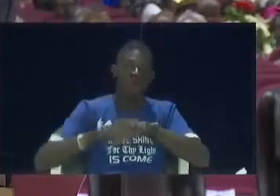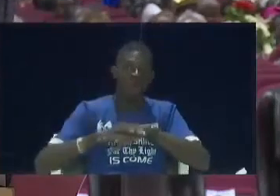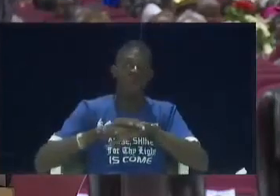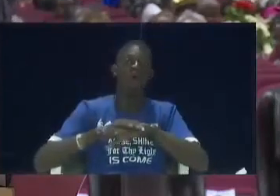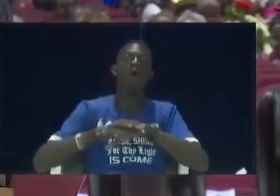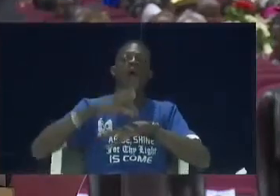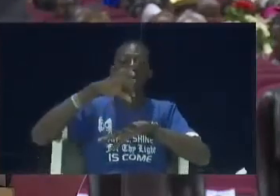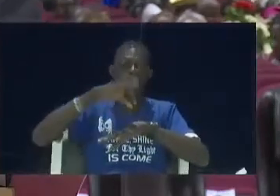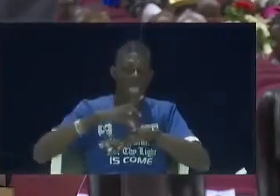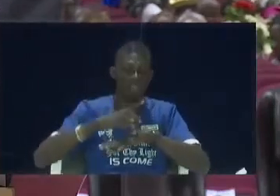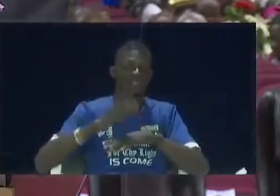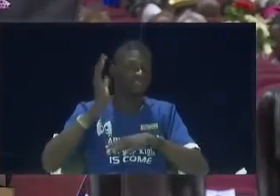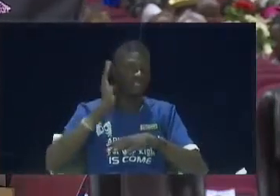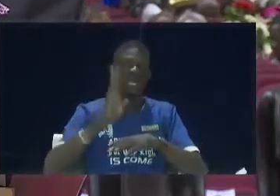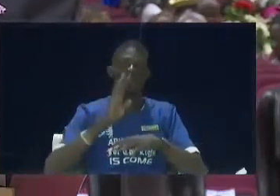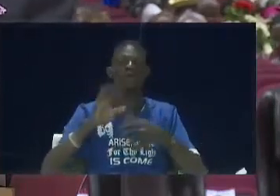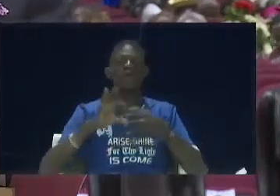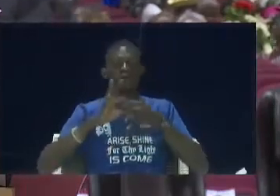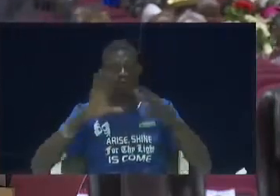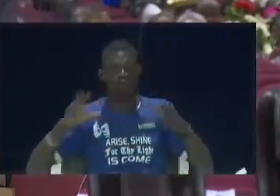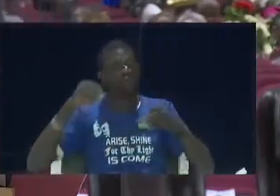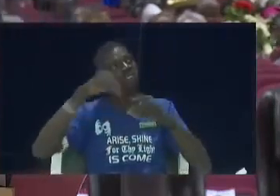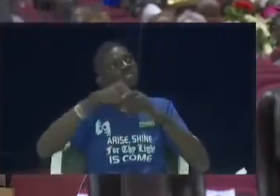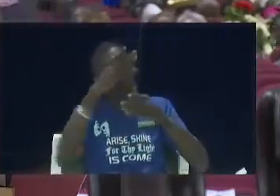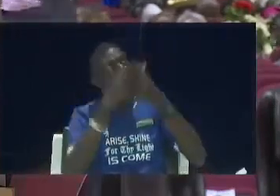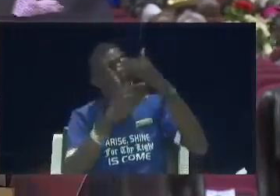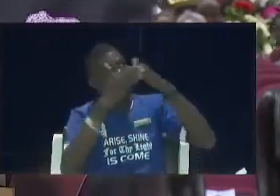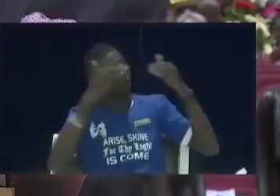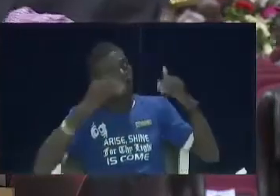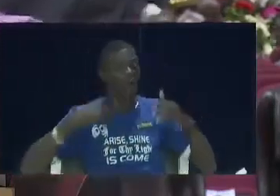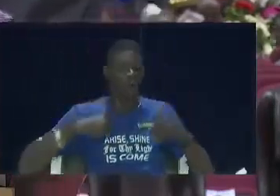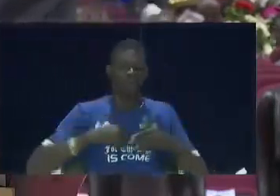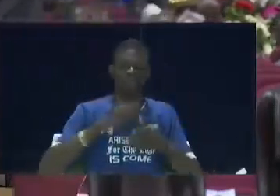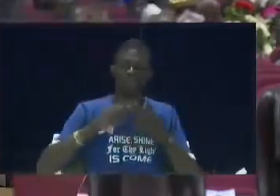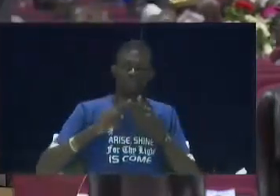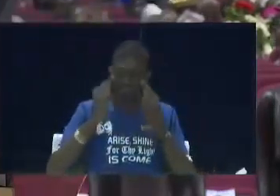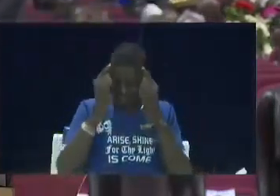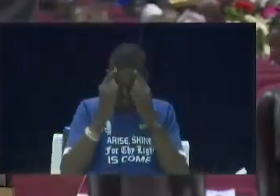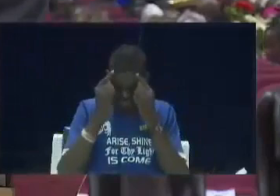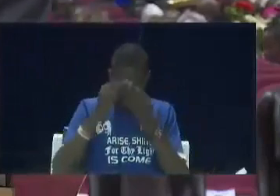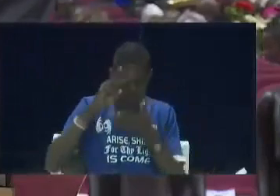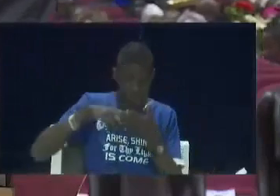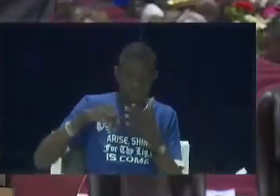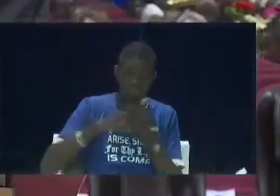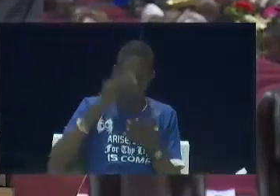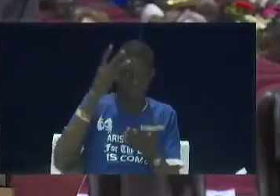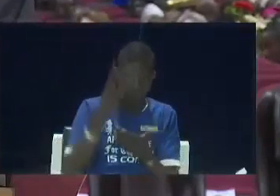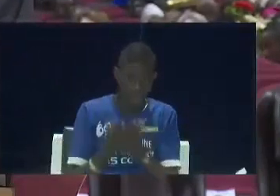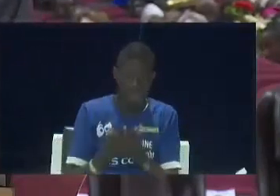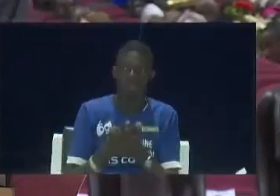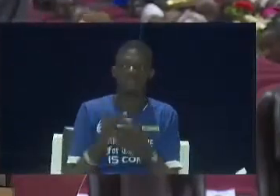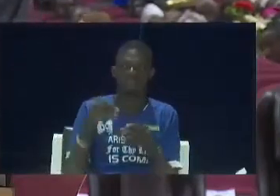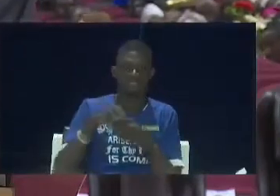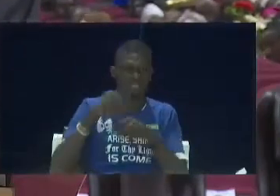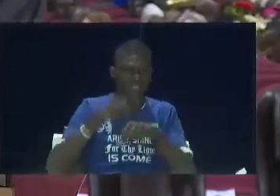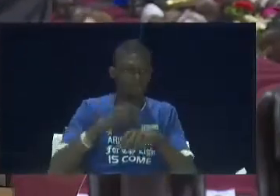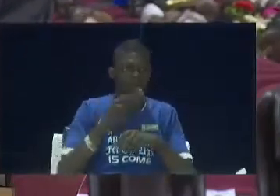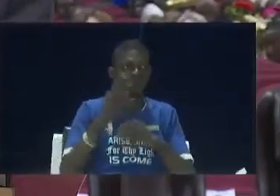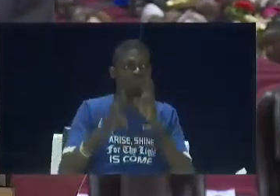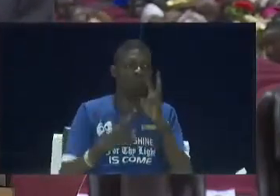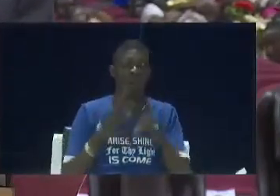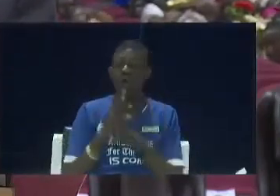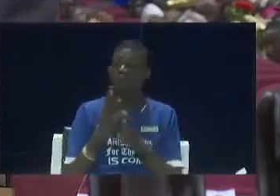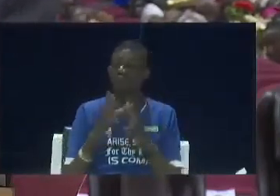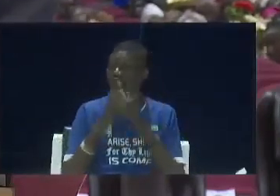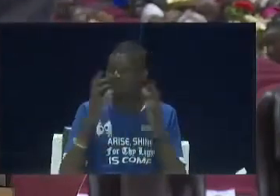loosed in heaven. Now we need to rediscover this. At this time in the world, there's so much